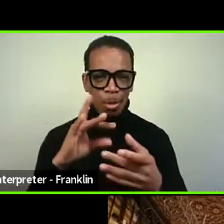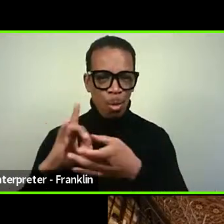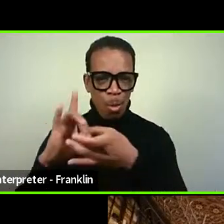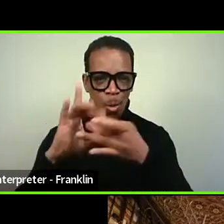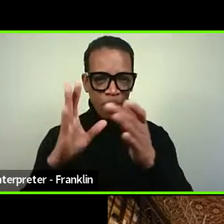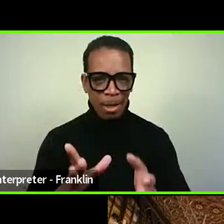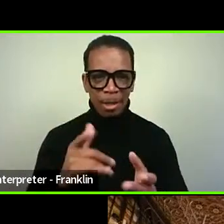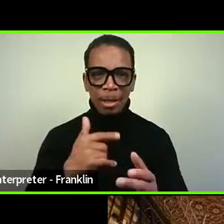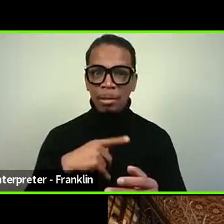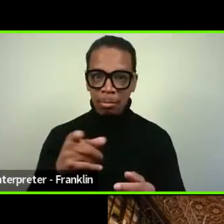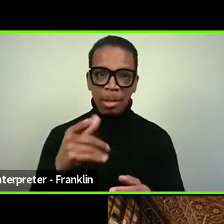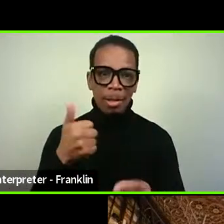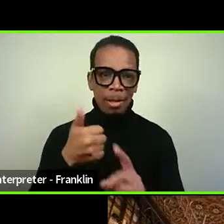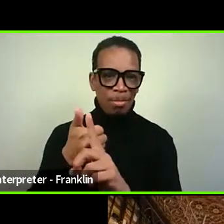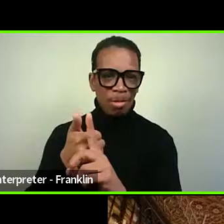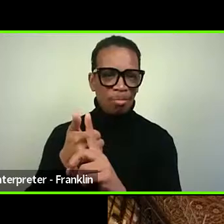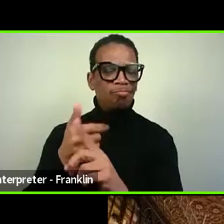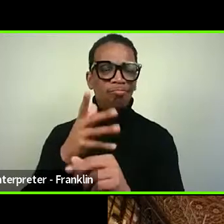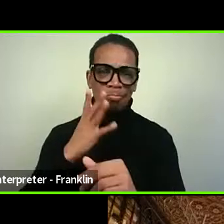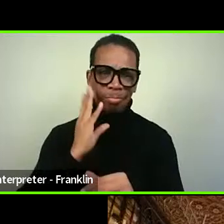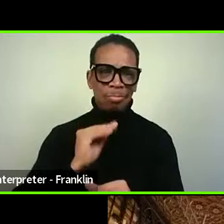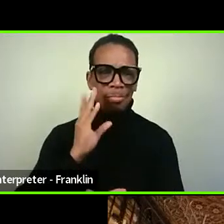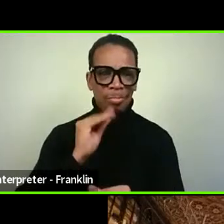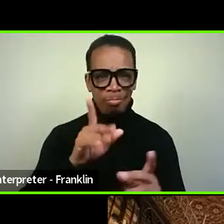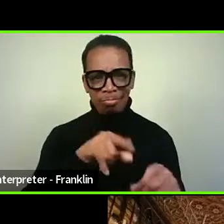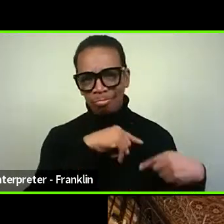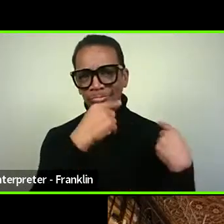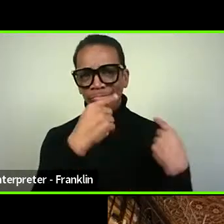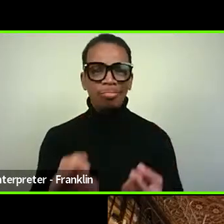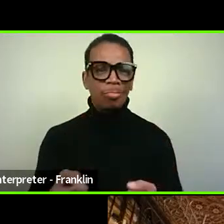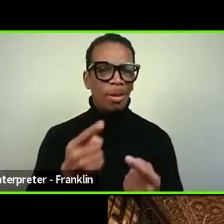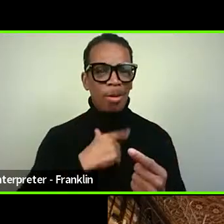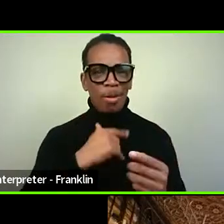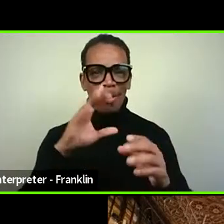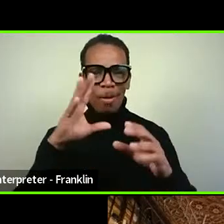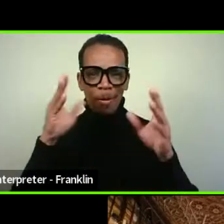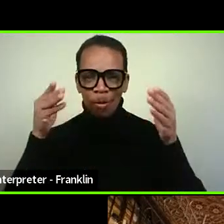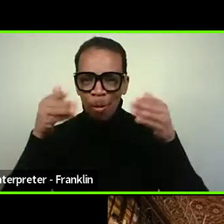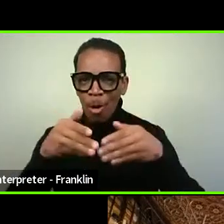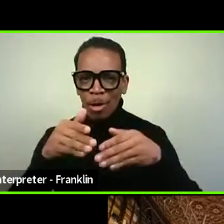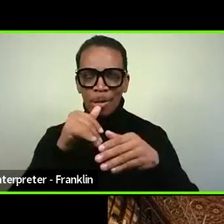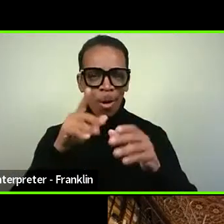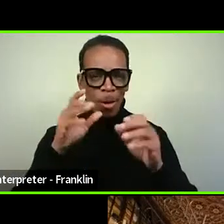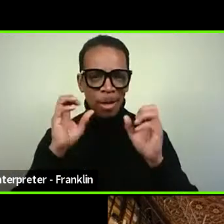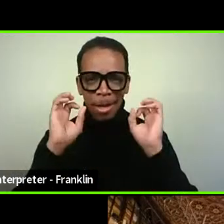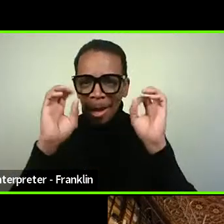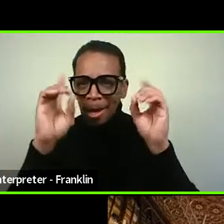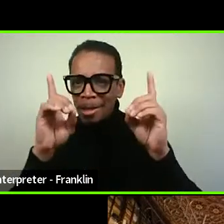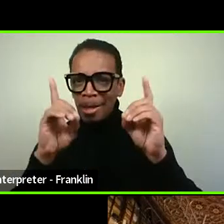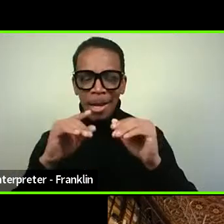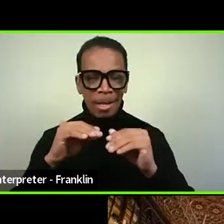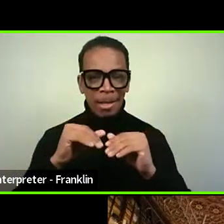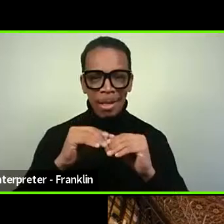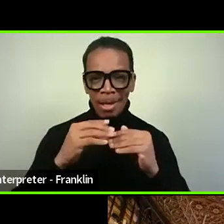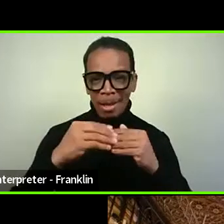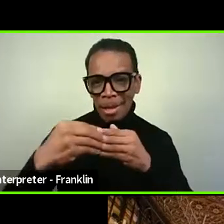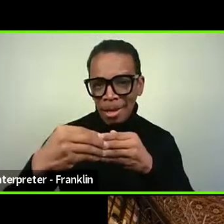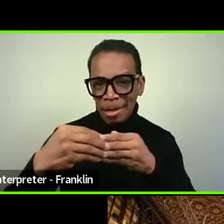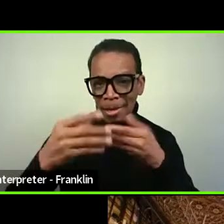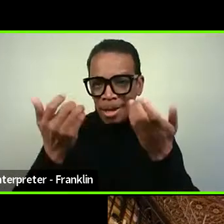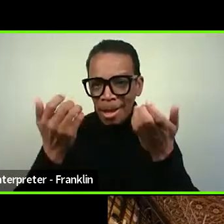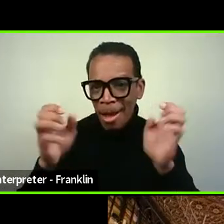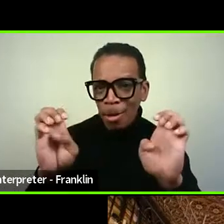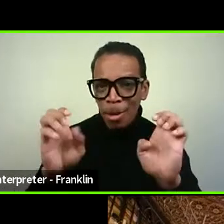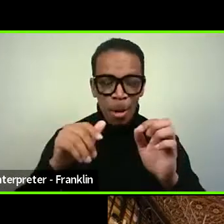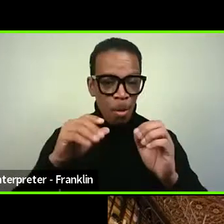a wealth of experience because he has spent many years focused on strategically educating and leading efforts towards a